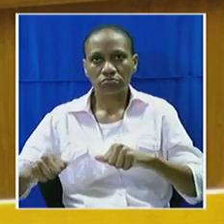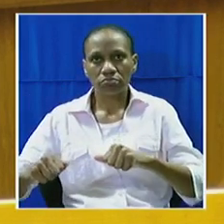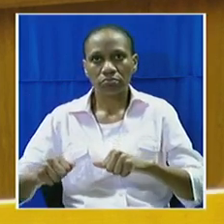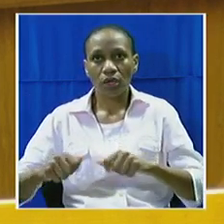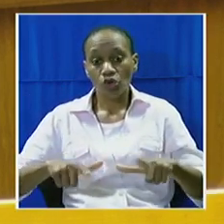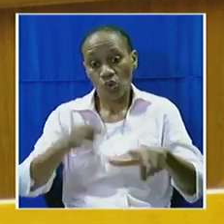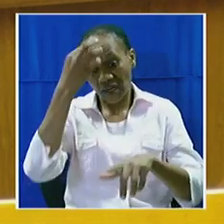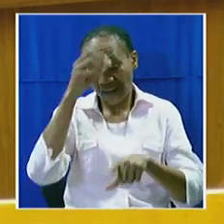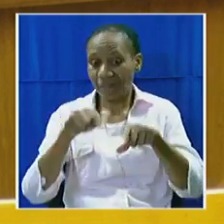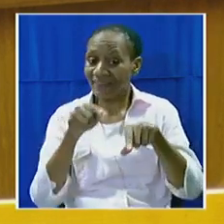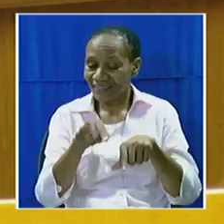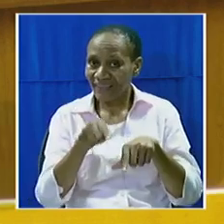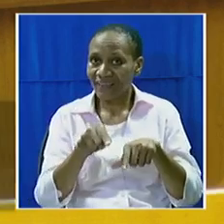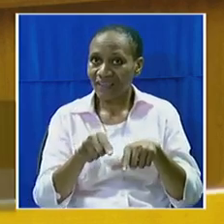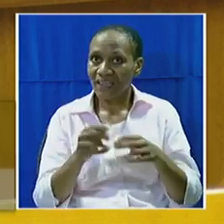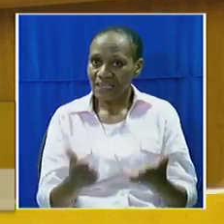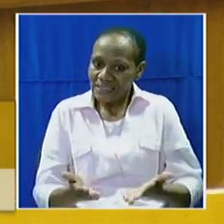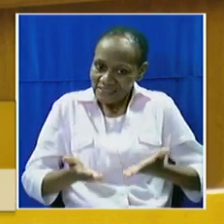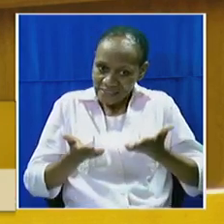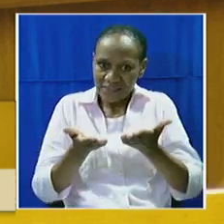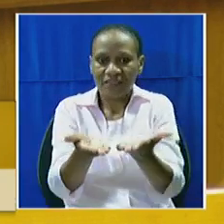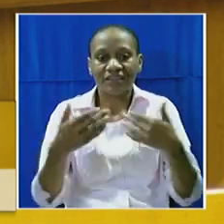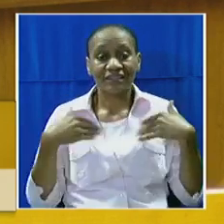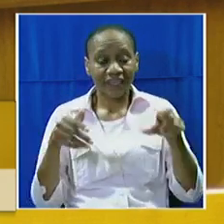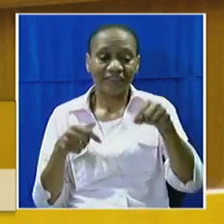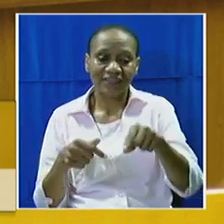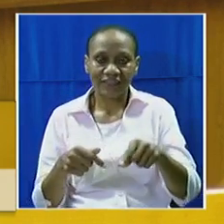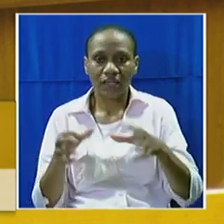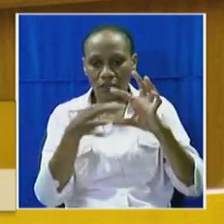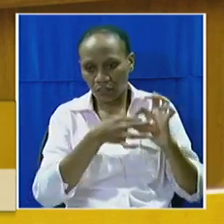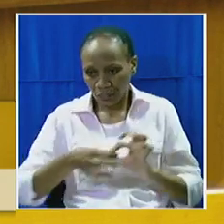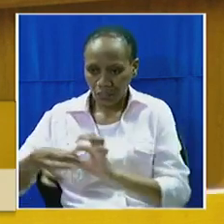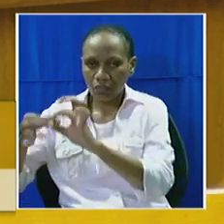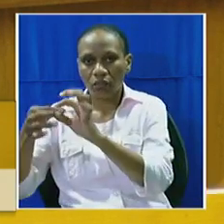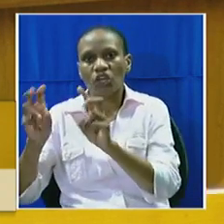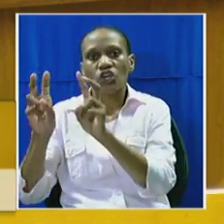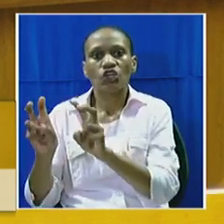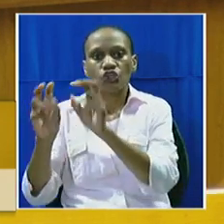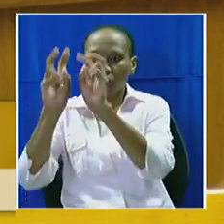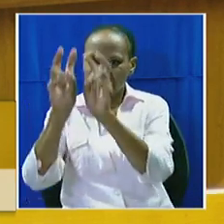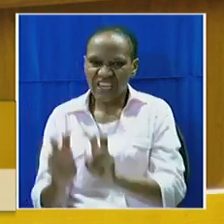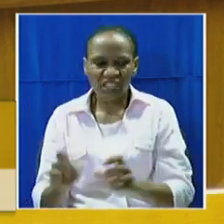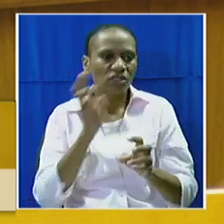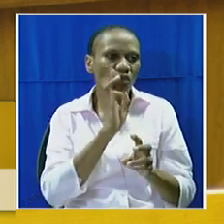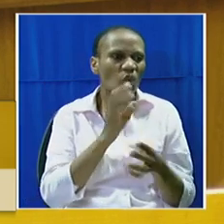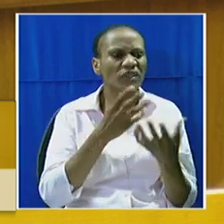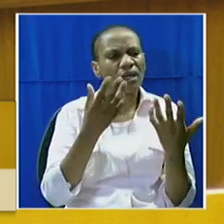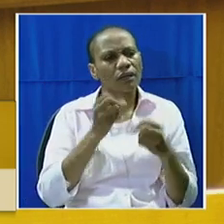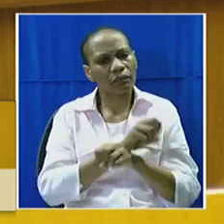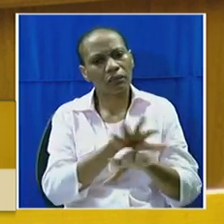there that the delivery must take place. Inter alia, the issue of electricity, water